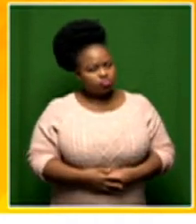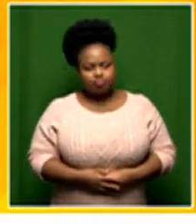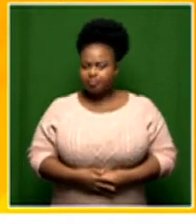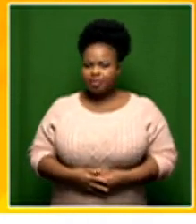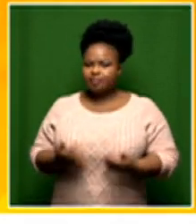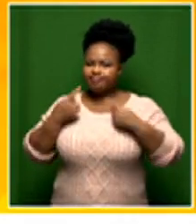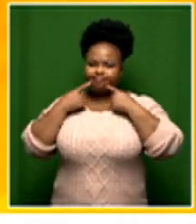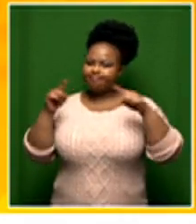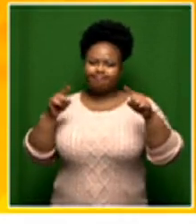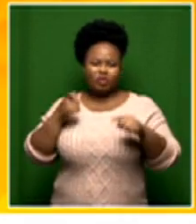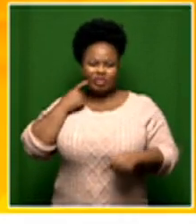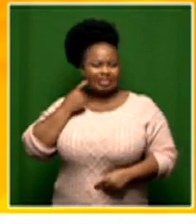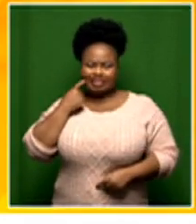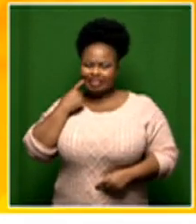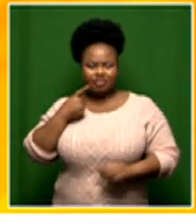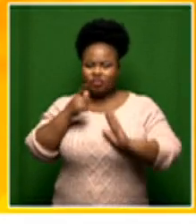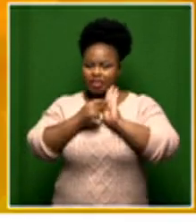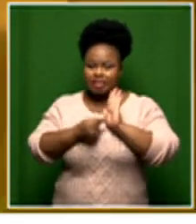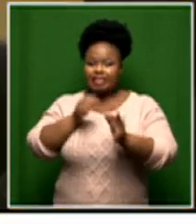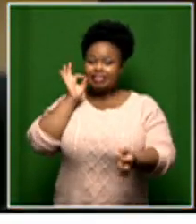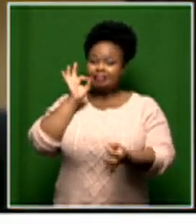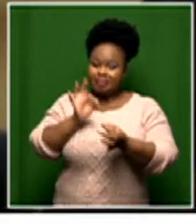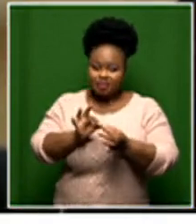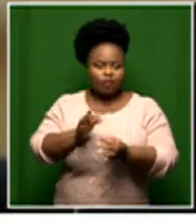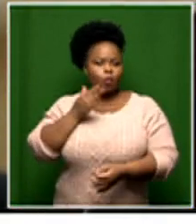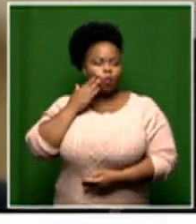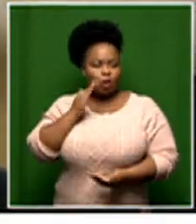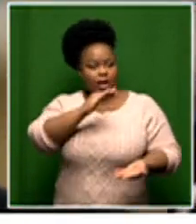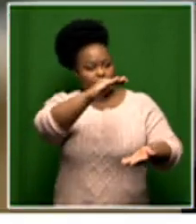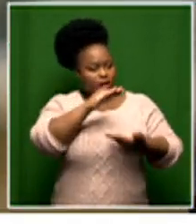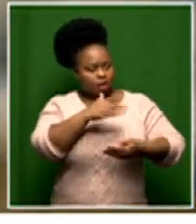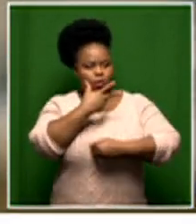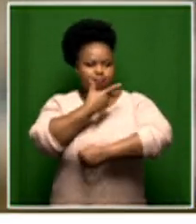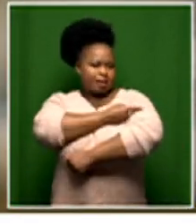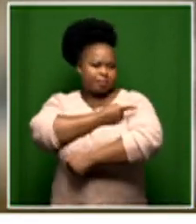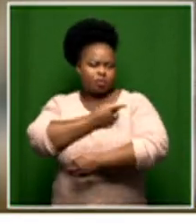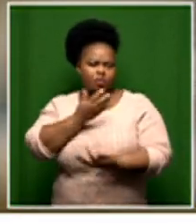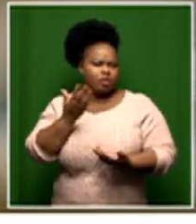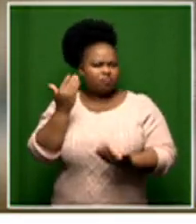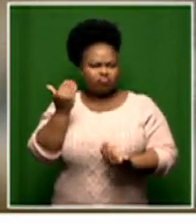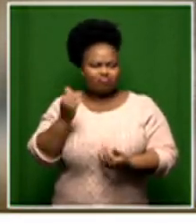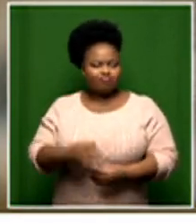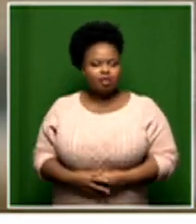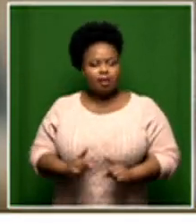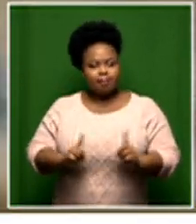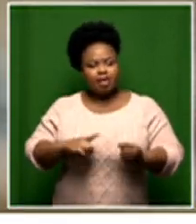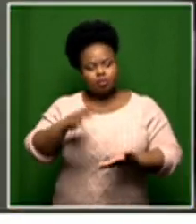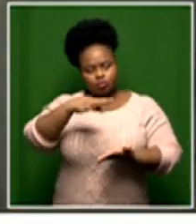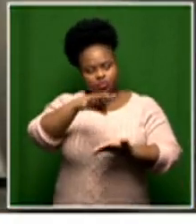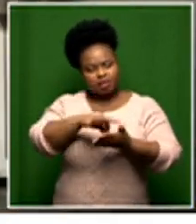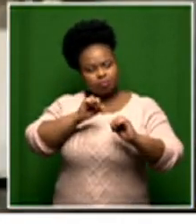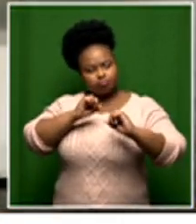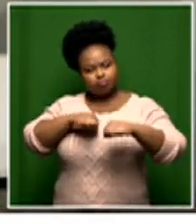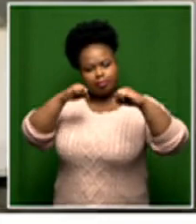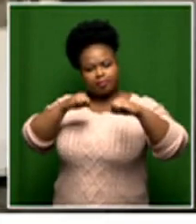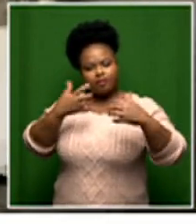not be easy to put up a specific date. However, we have a signed agreement that's committing the